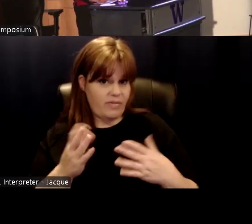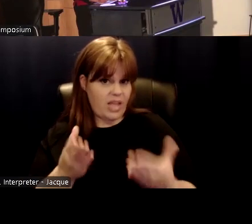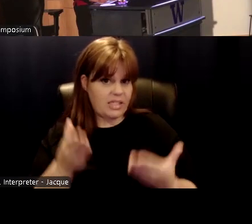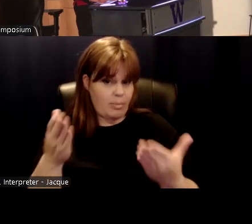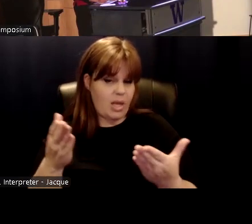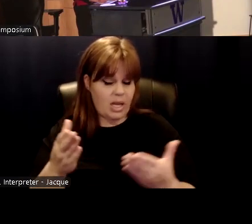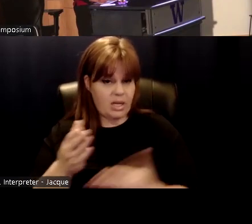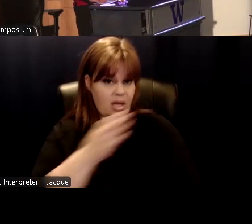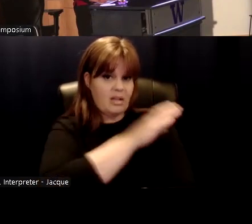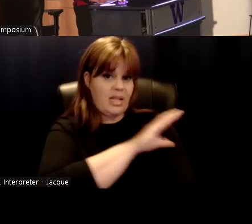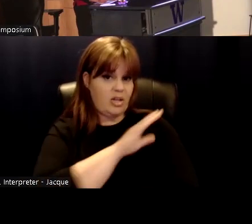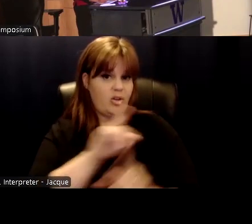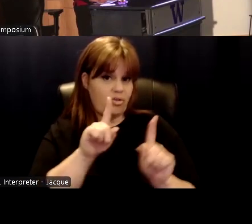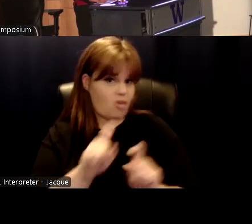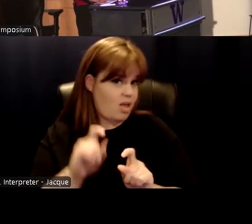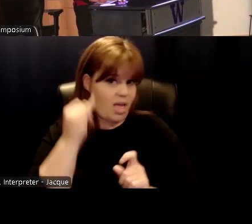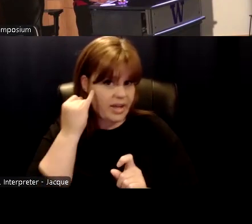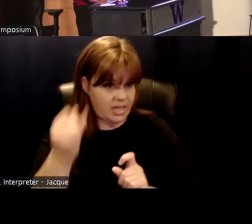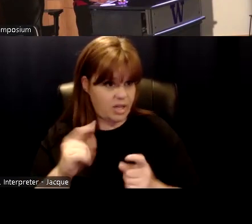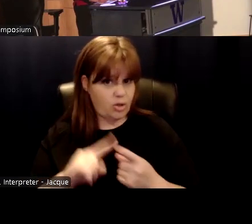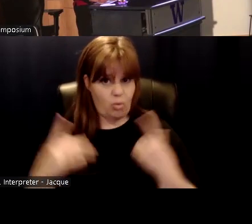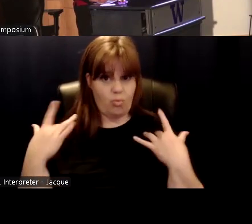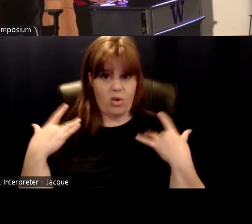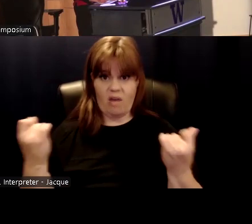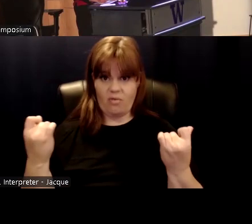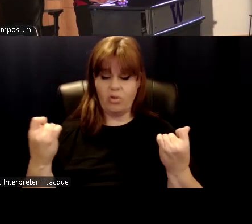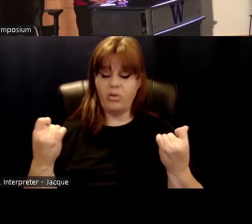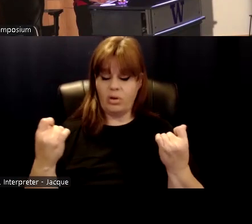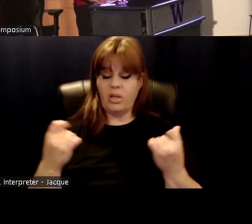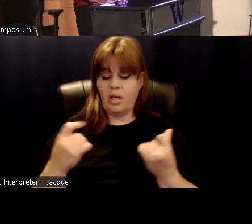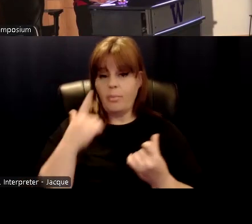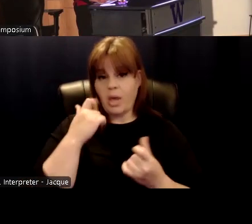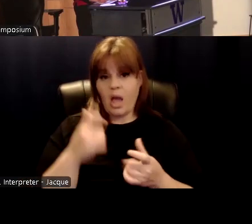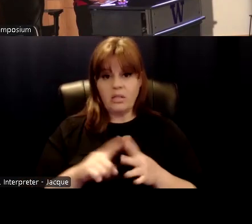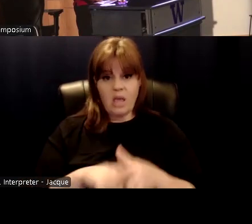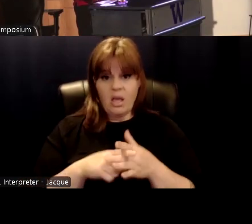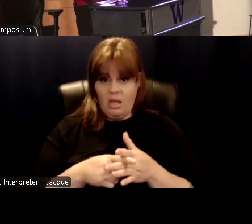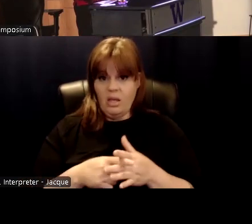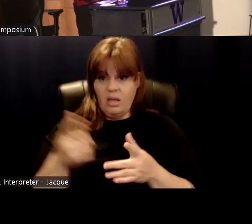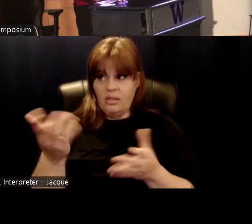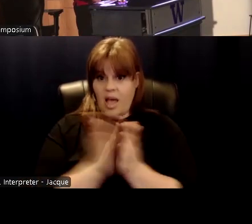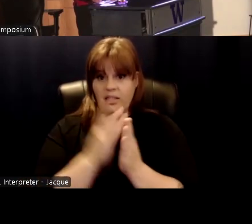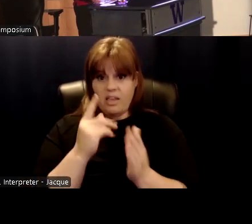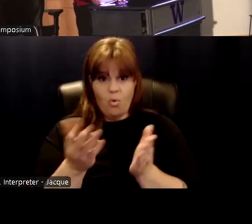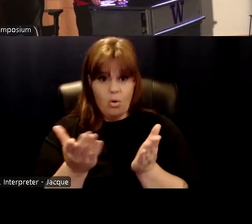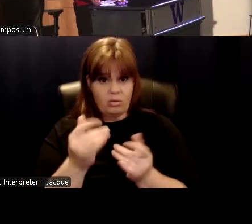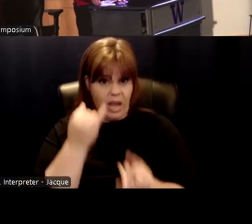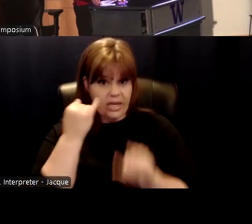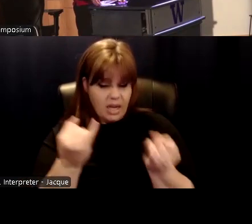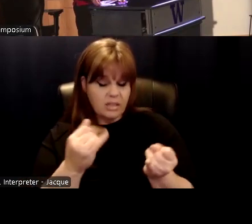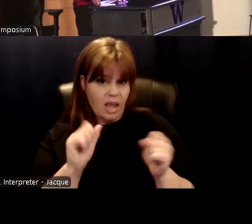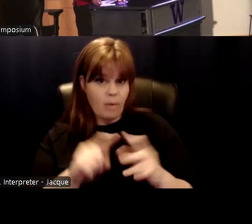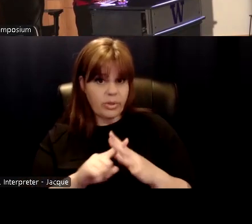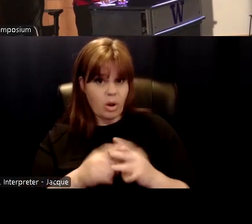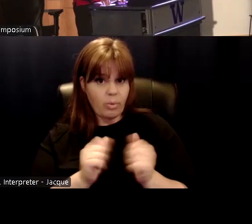clinical trial ideas to recover, since the initiative is soliciting ideas? So can we start